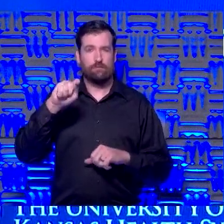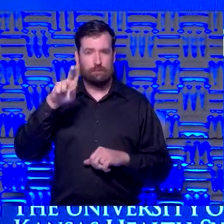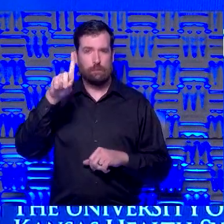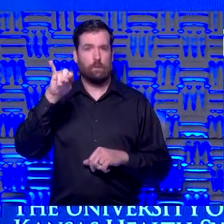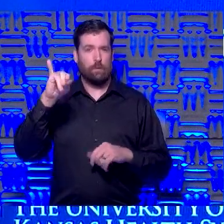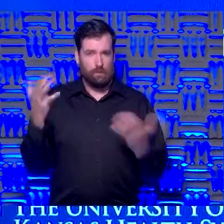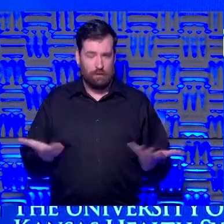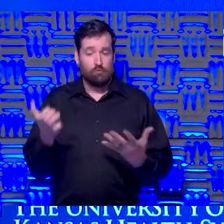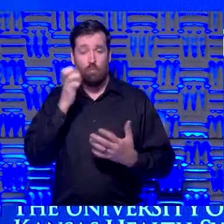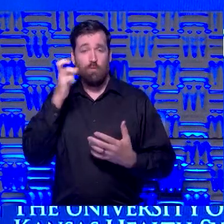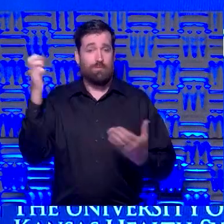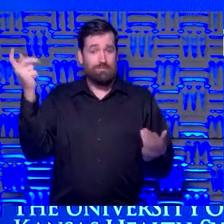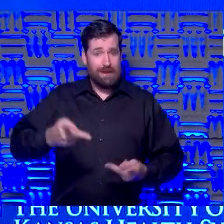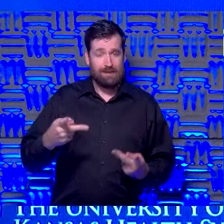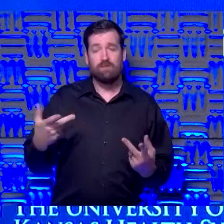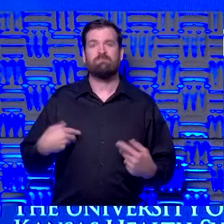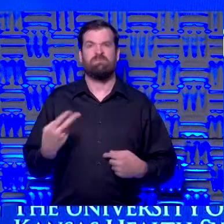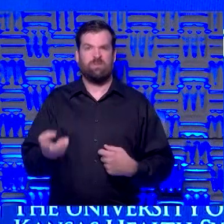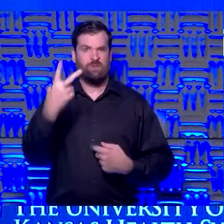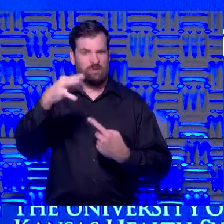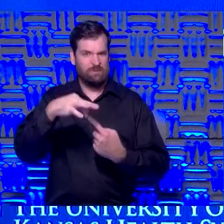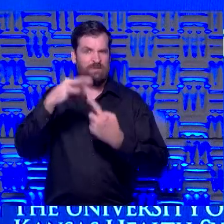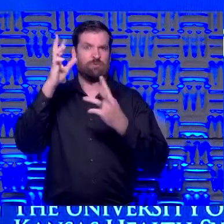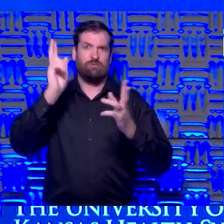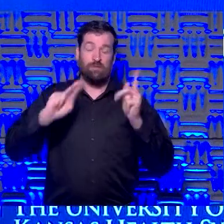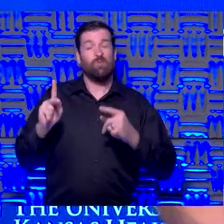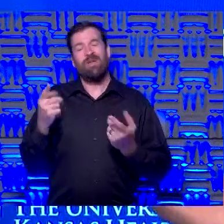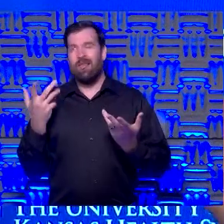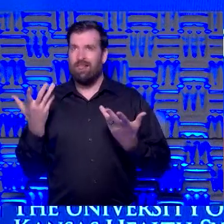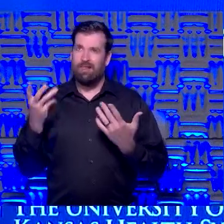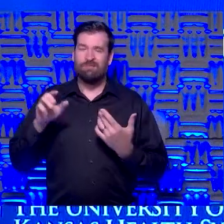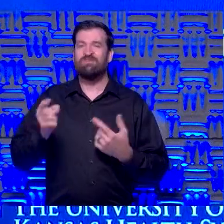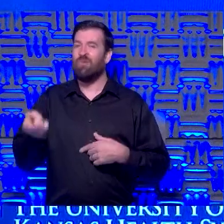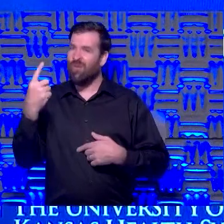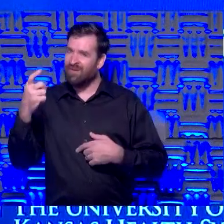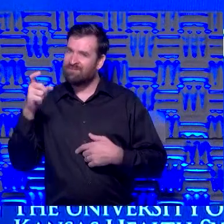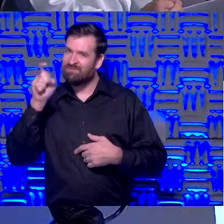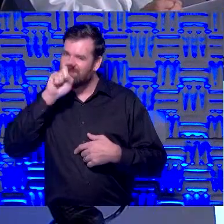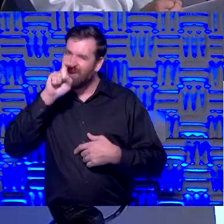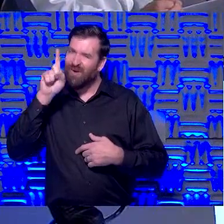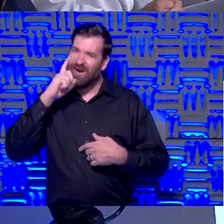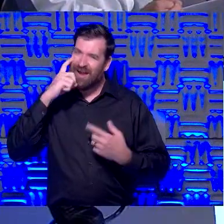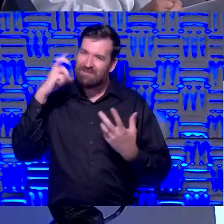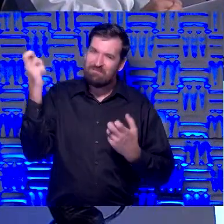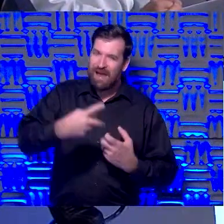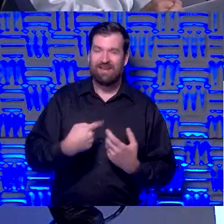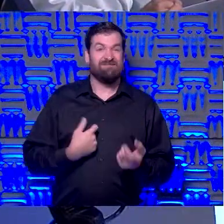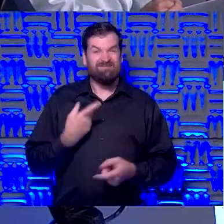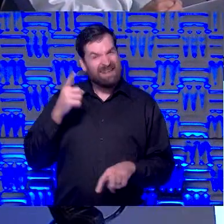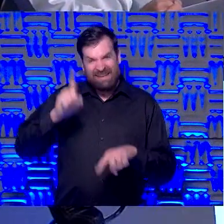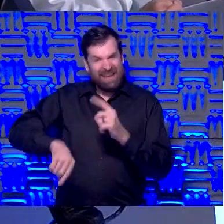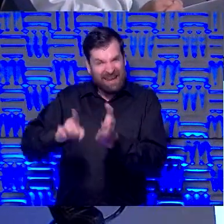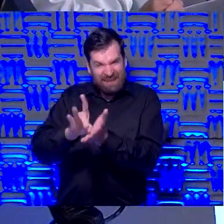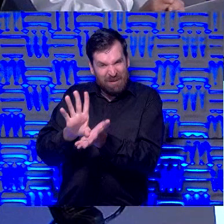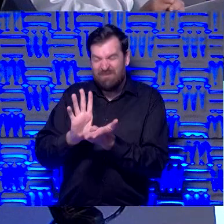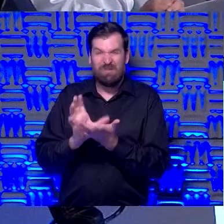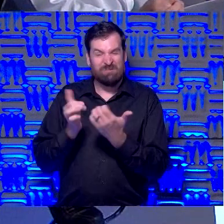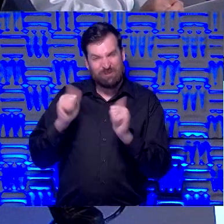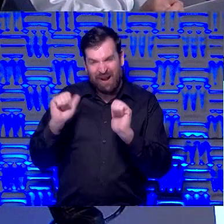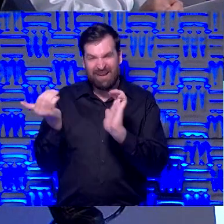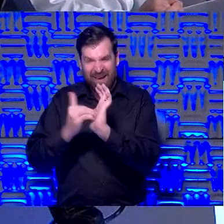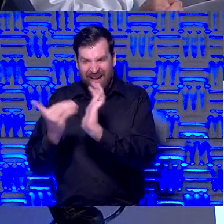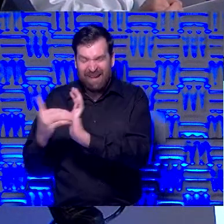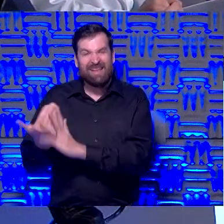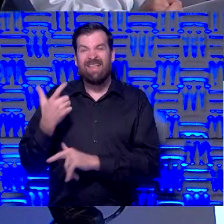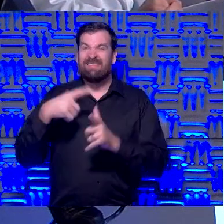today. We have two really special folks with us. Well, one sort of special. Hawkeye's back. What do you know? You can't get rid of the guy. You try all the time, and then